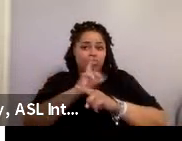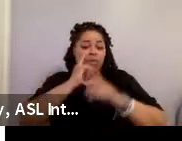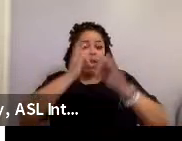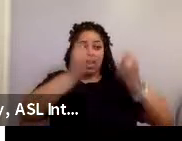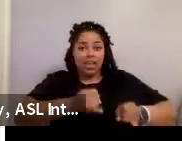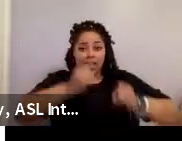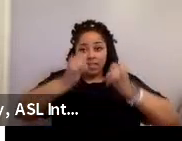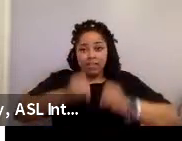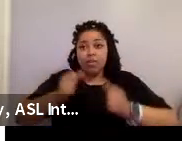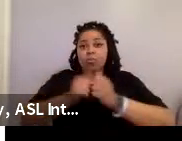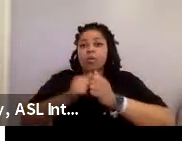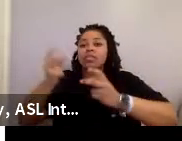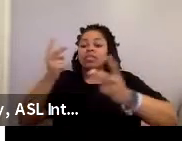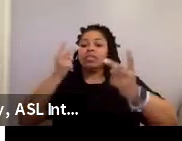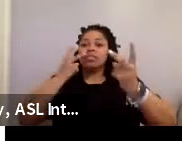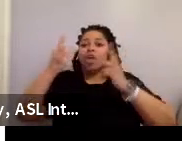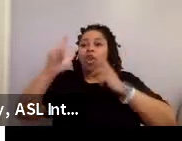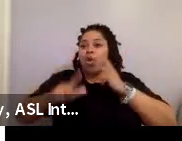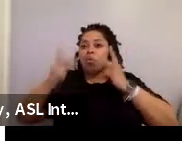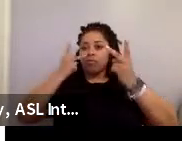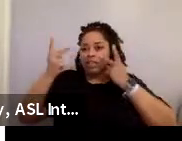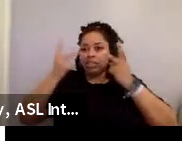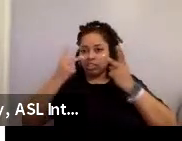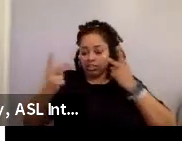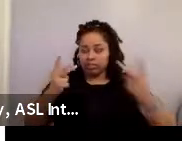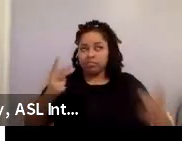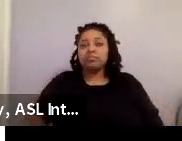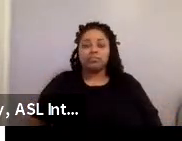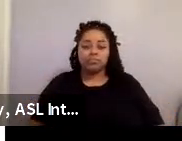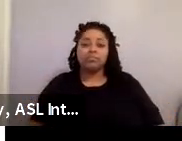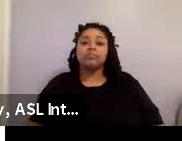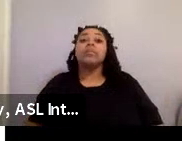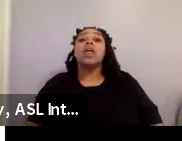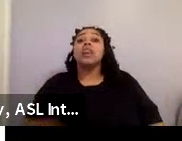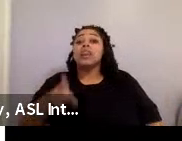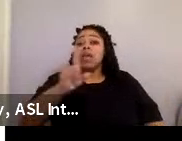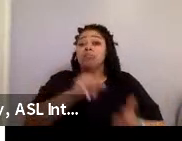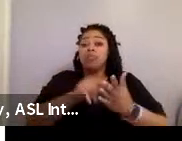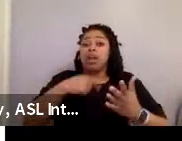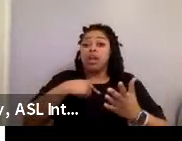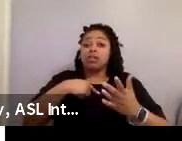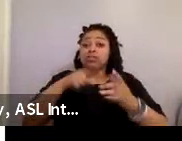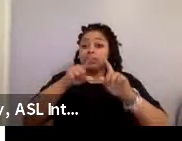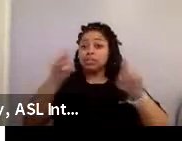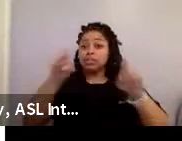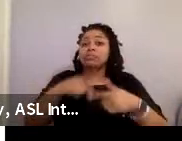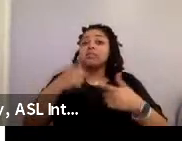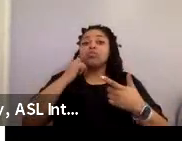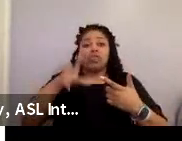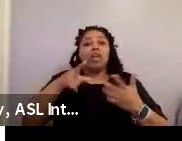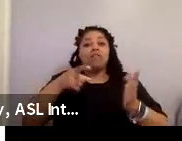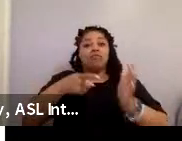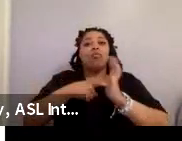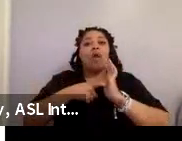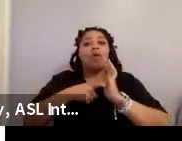individuals with vision impairments. This printer has a display, so this requirement applies.